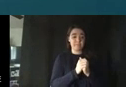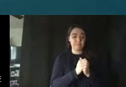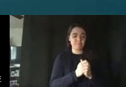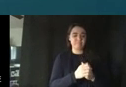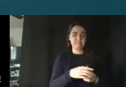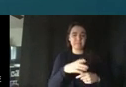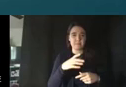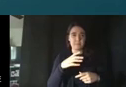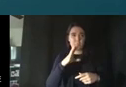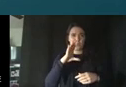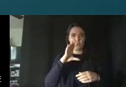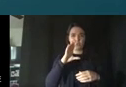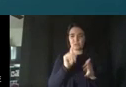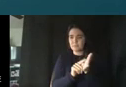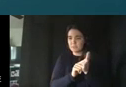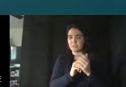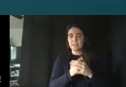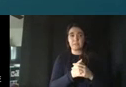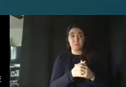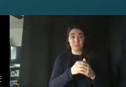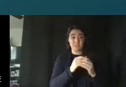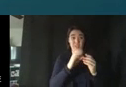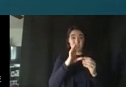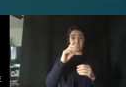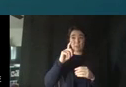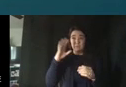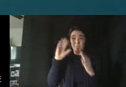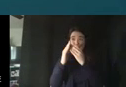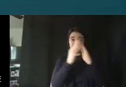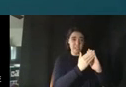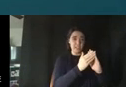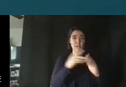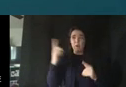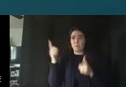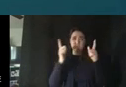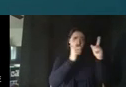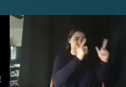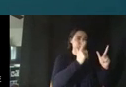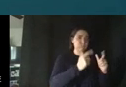the Capitol when gunfire broke out during one of her reports.